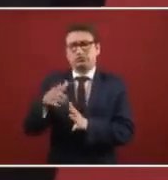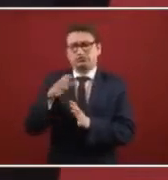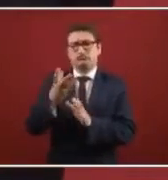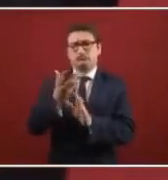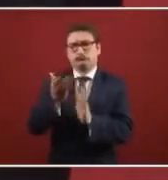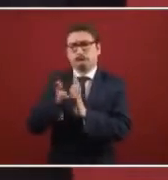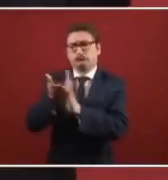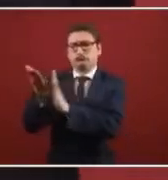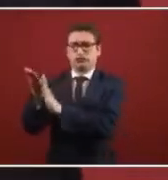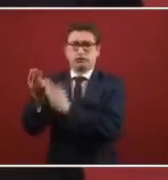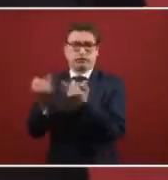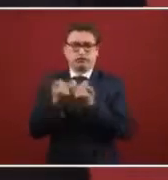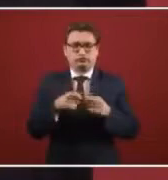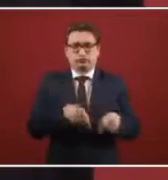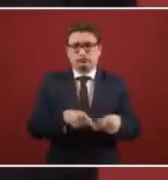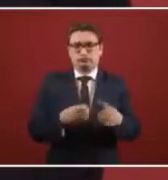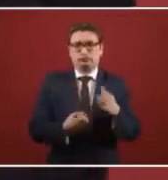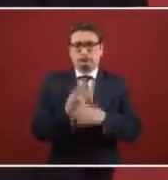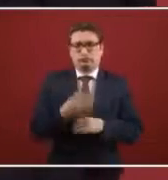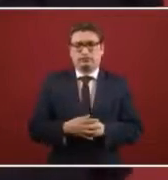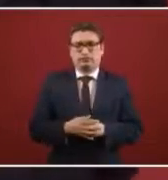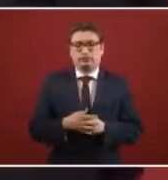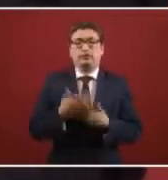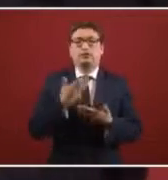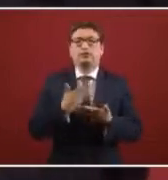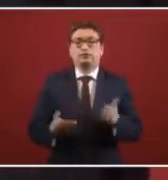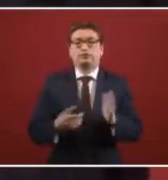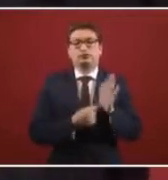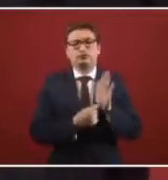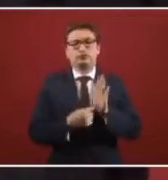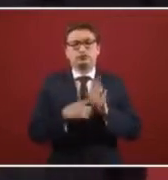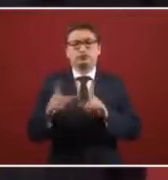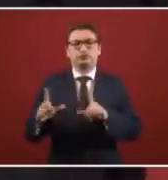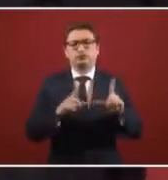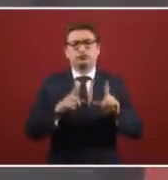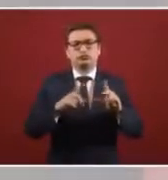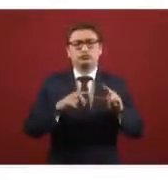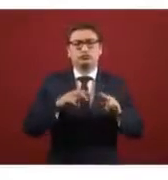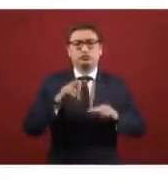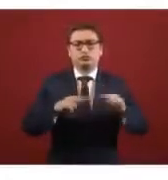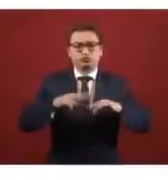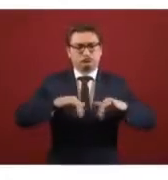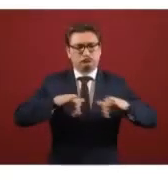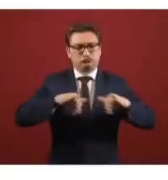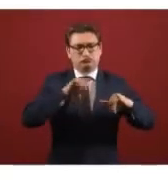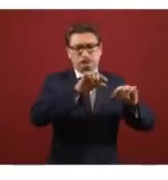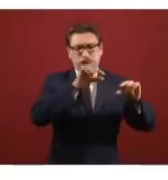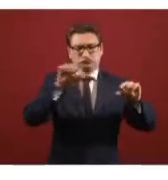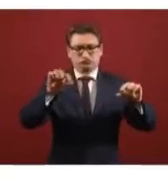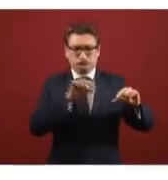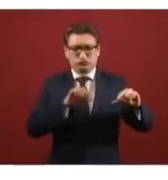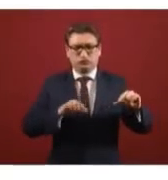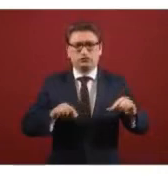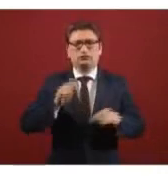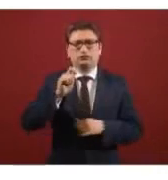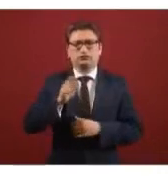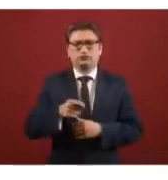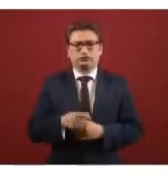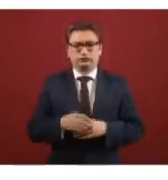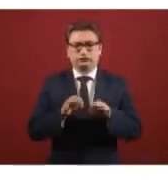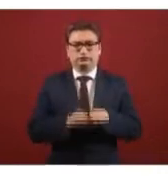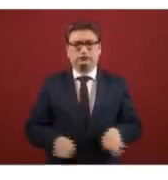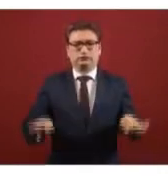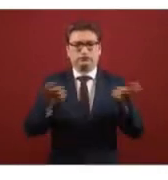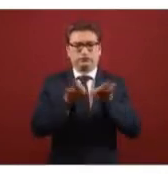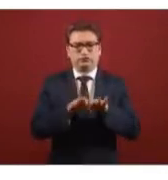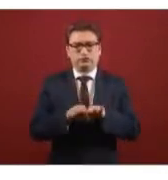within El 3 years. siguiente diagrama, So the next diagram, esta es un diagrama, it's a la parte